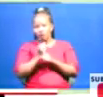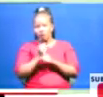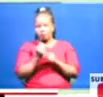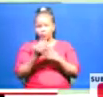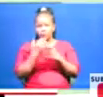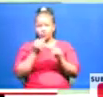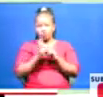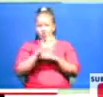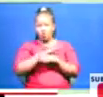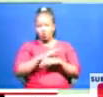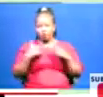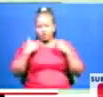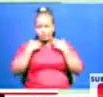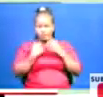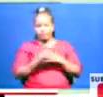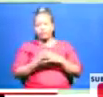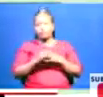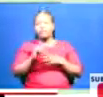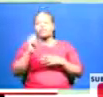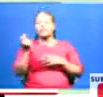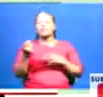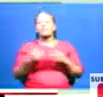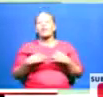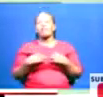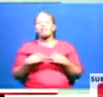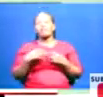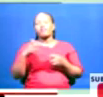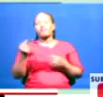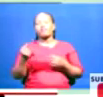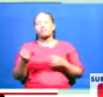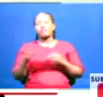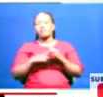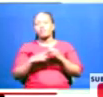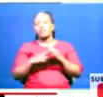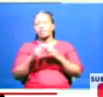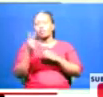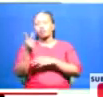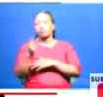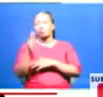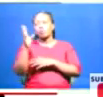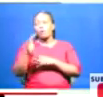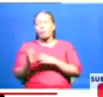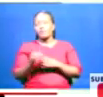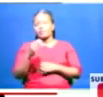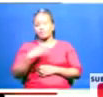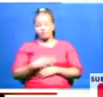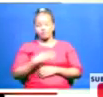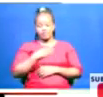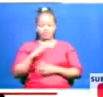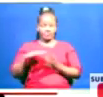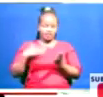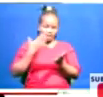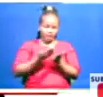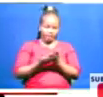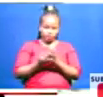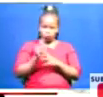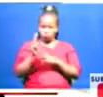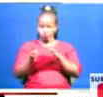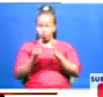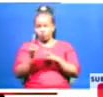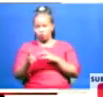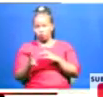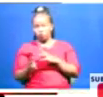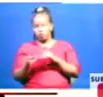a 72.4% recovery growth in the number of international visitor arrivals in 2022, which exceeded the global